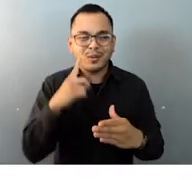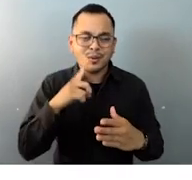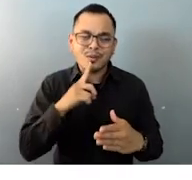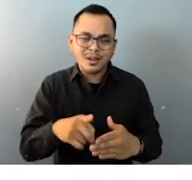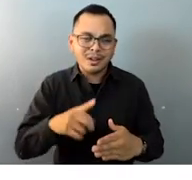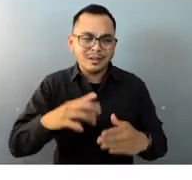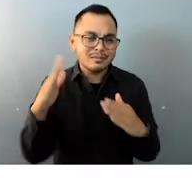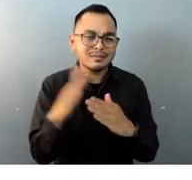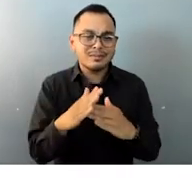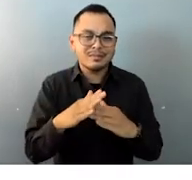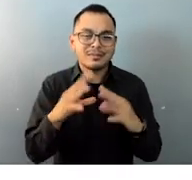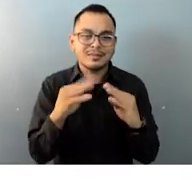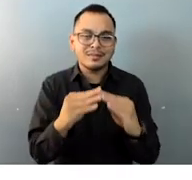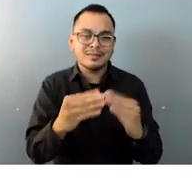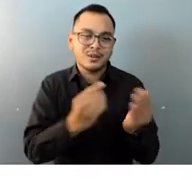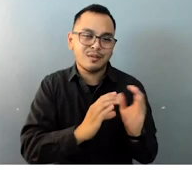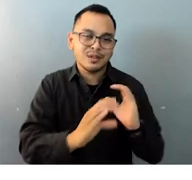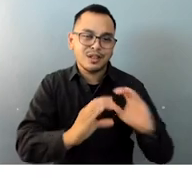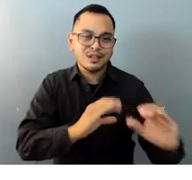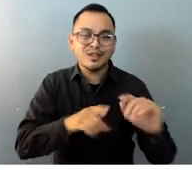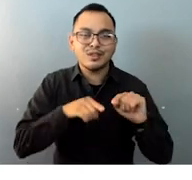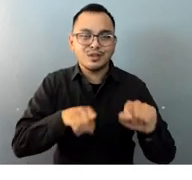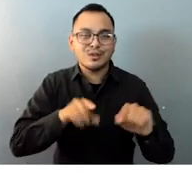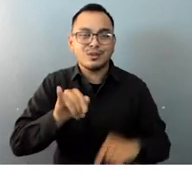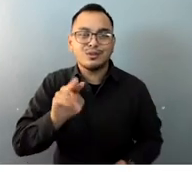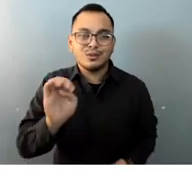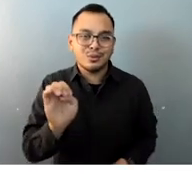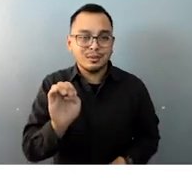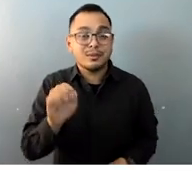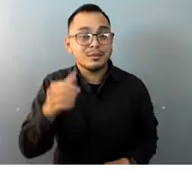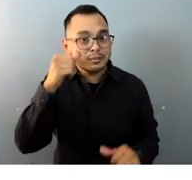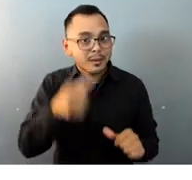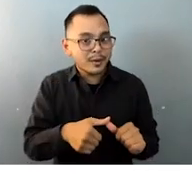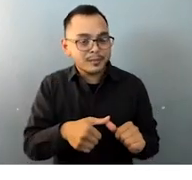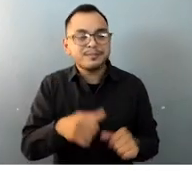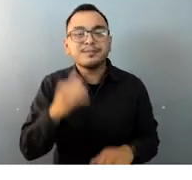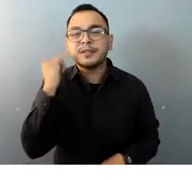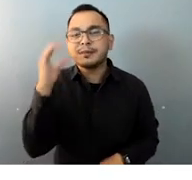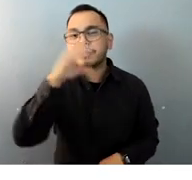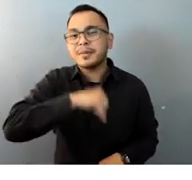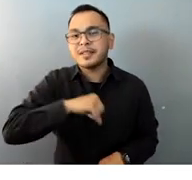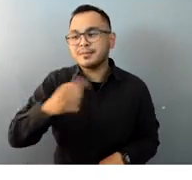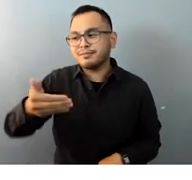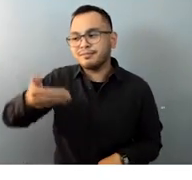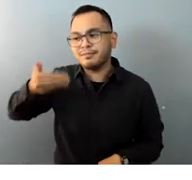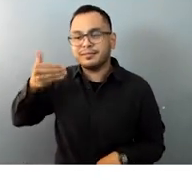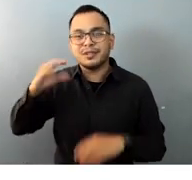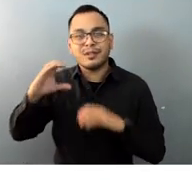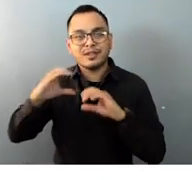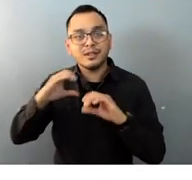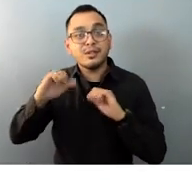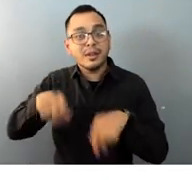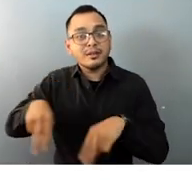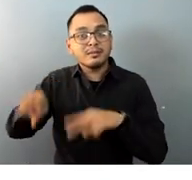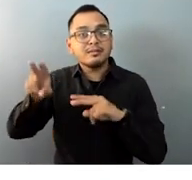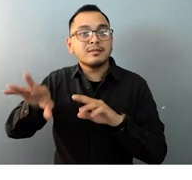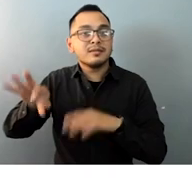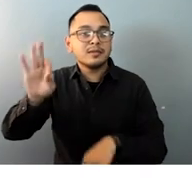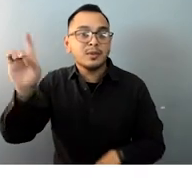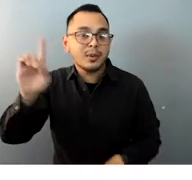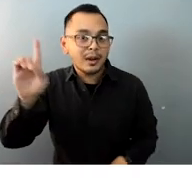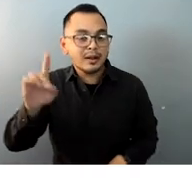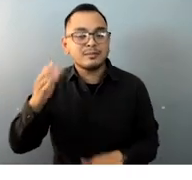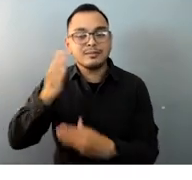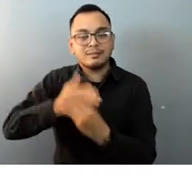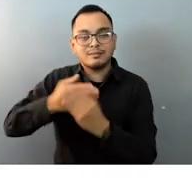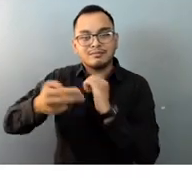you for joining us for this truly remarkable series of conversations during the month of June. And remember that if you missed any of the earlier